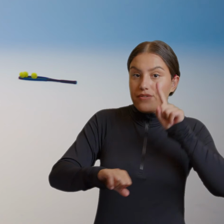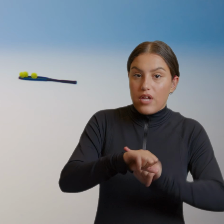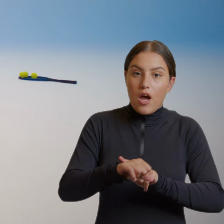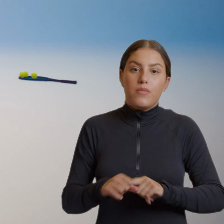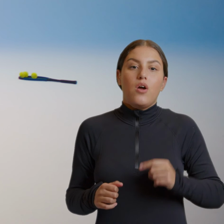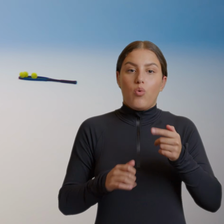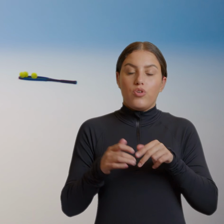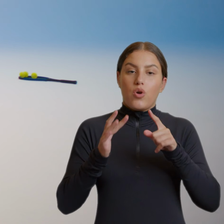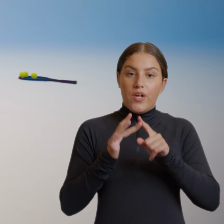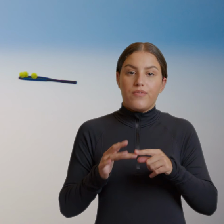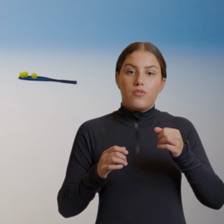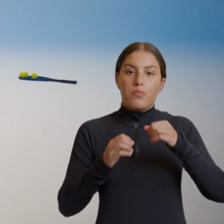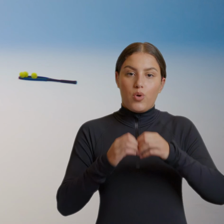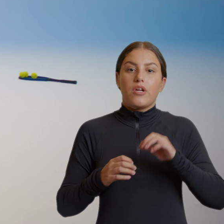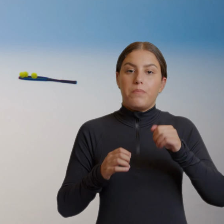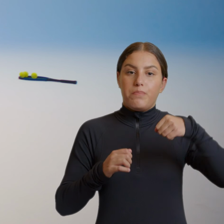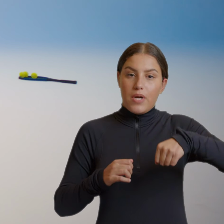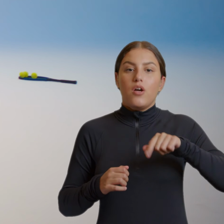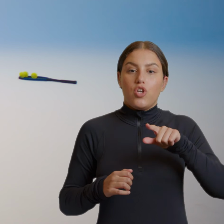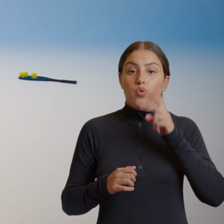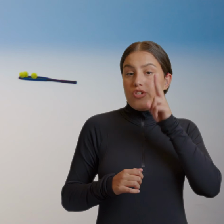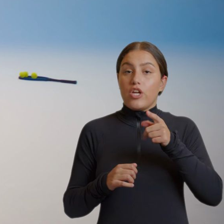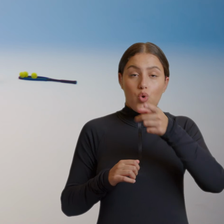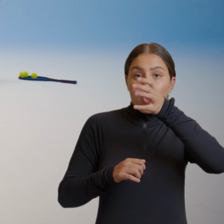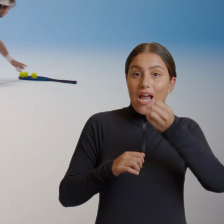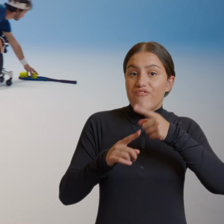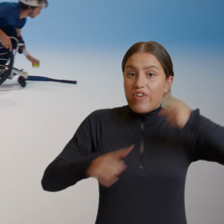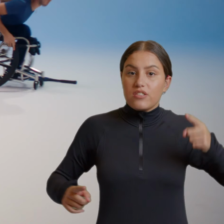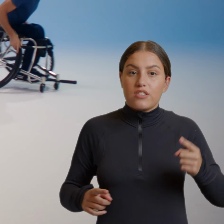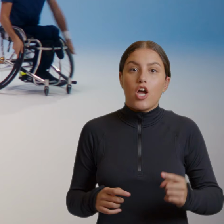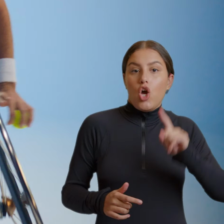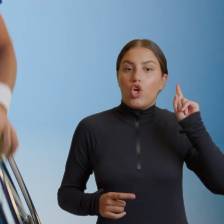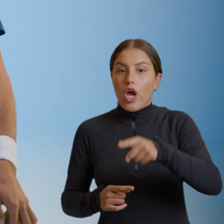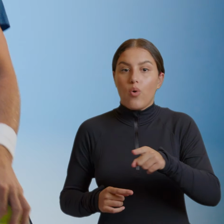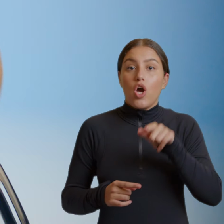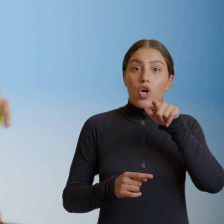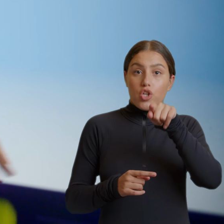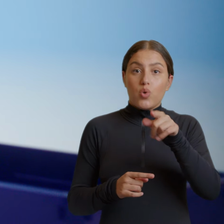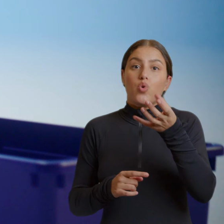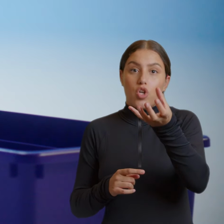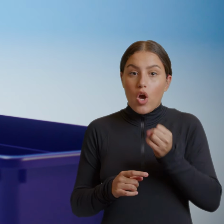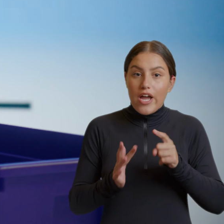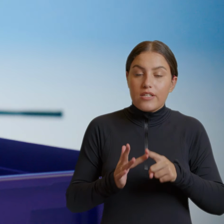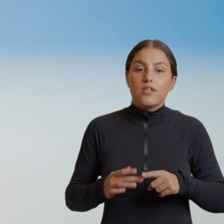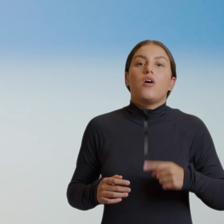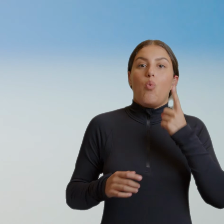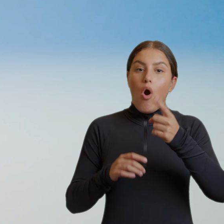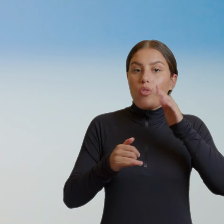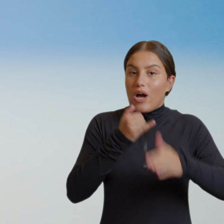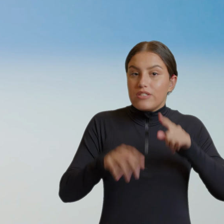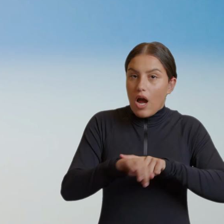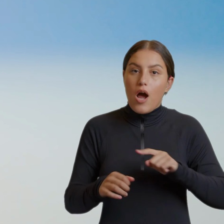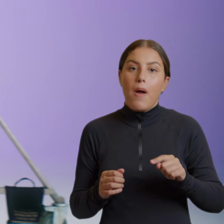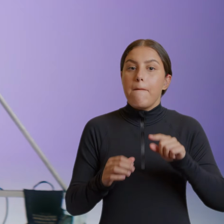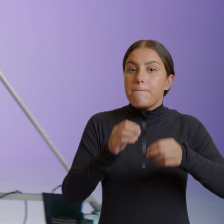pick an item up, sprint back to the bucket. Do that five times until all the items are back in the bucket and you'll see, you'll get faster.